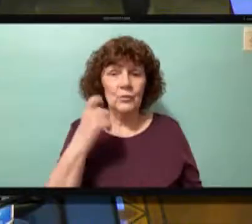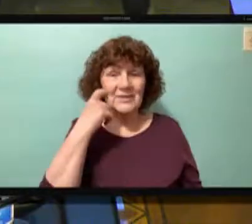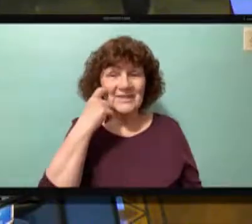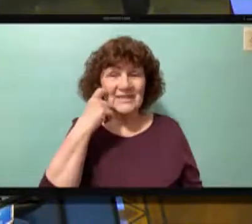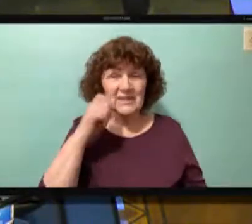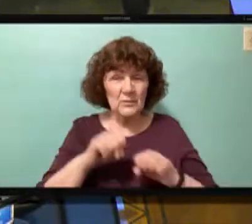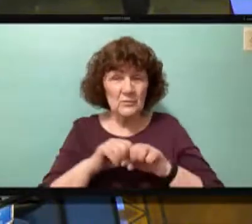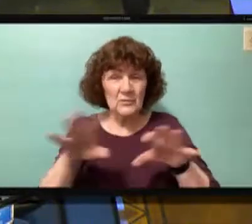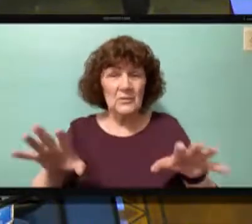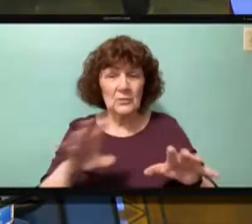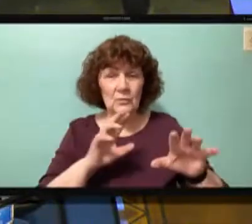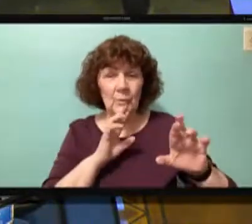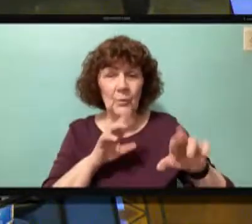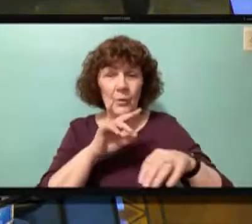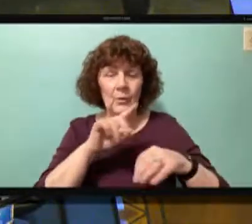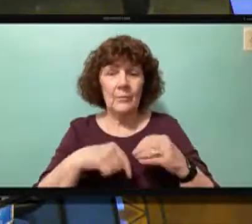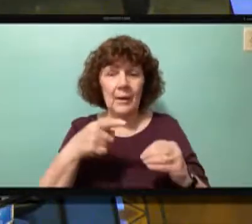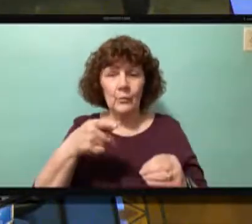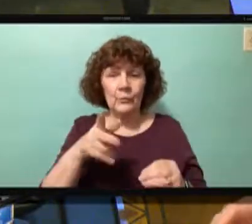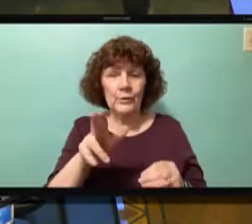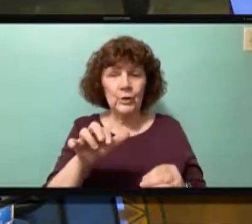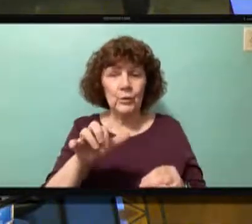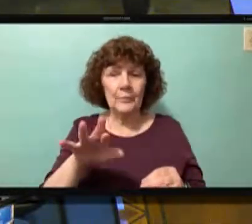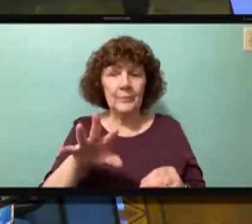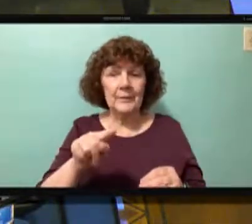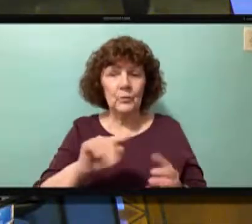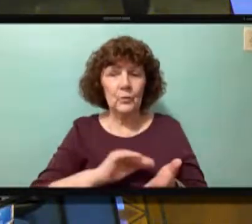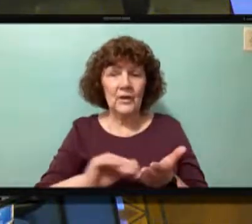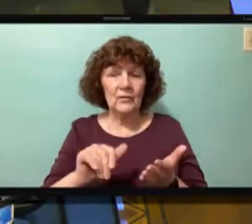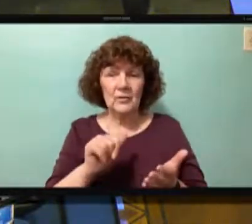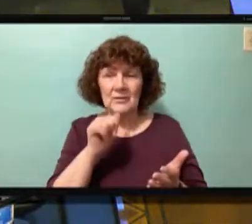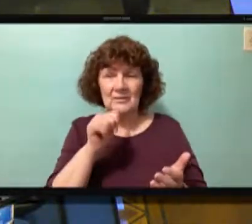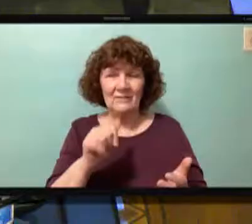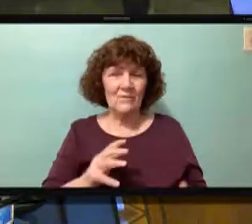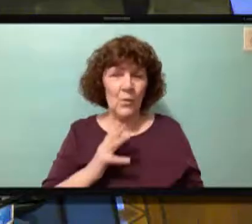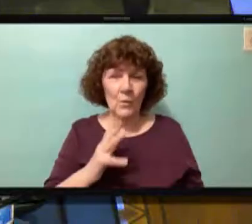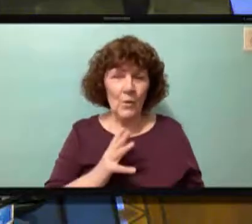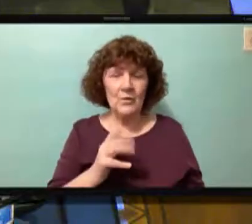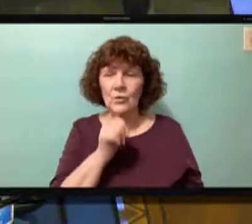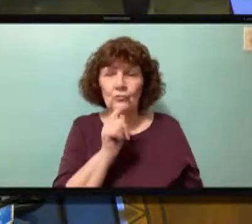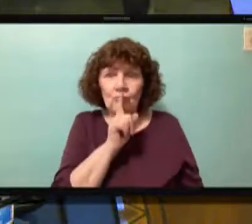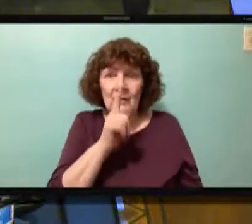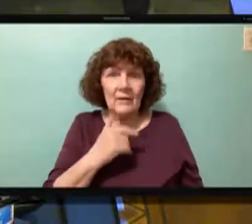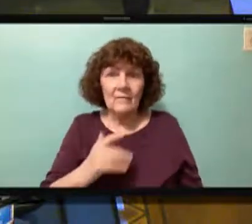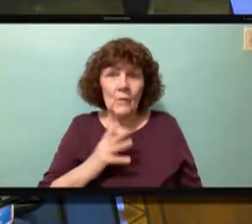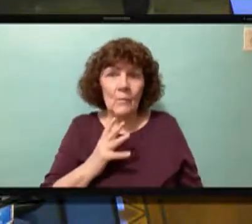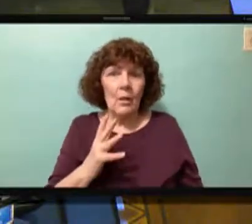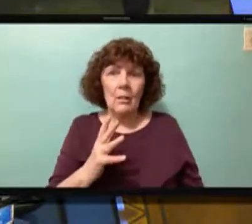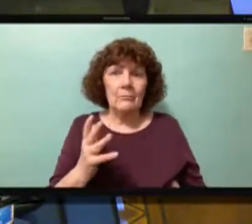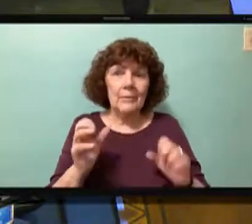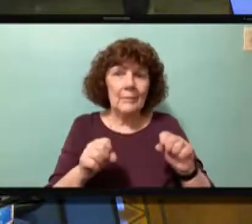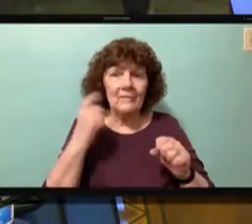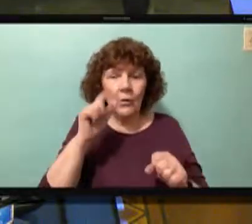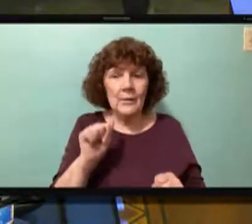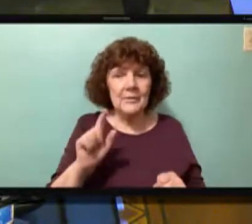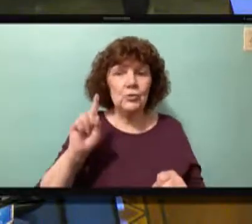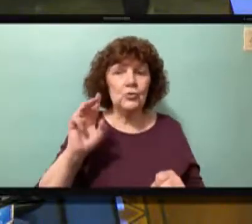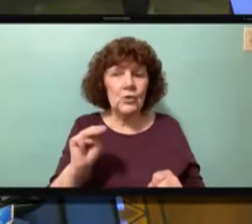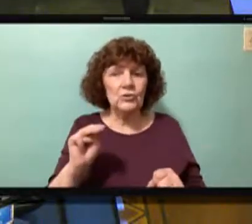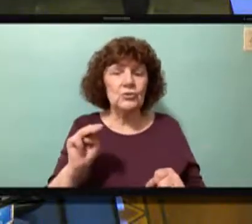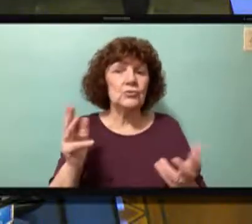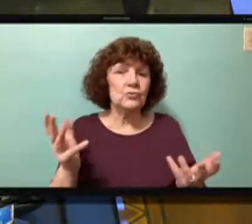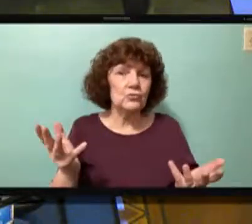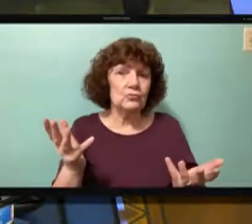informal report, so there wasn't necessarily a formal opportunity for the administration to also sort of weigh in on those waivers. And